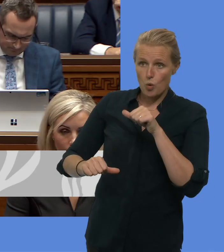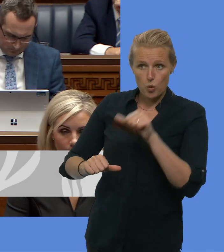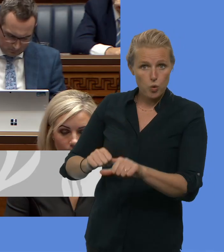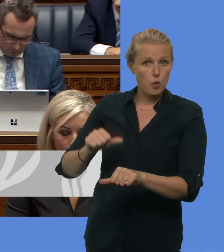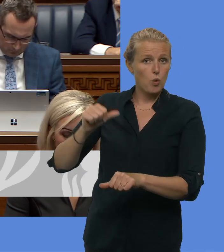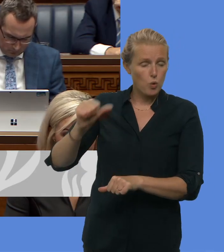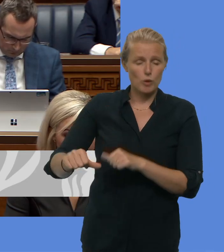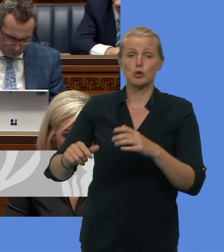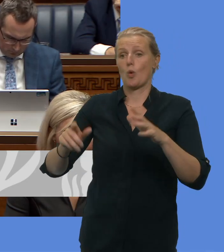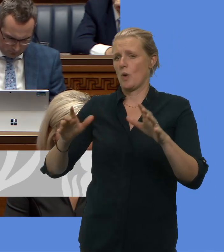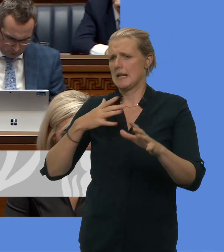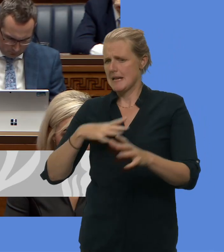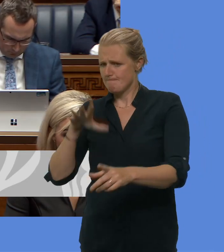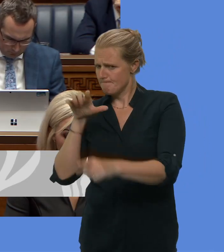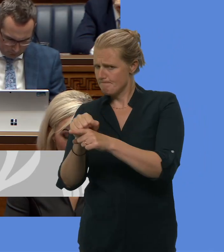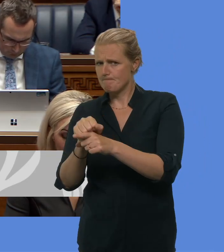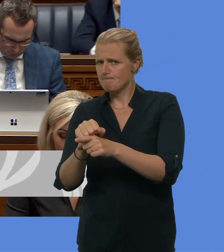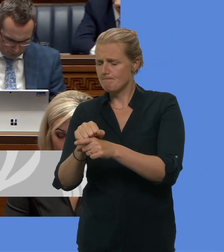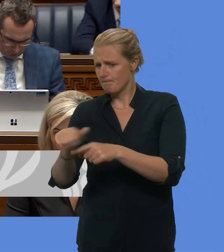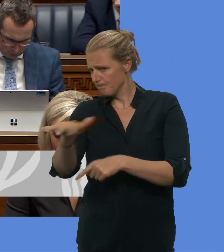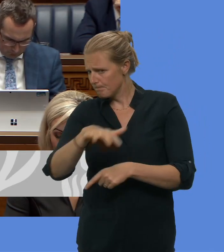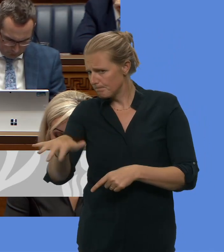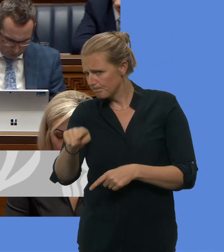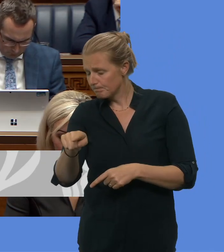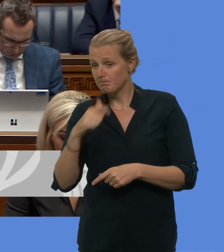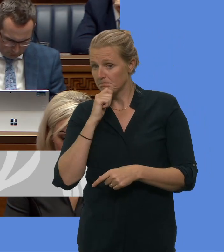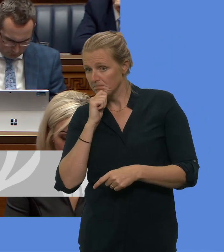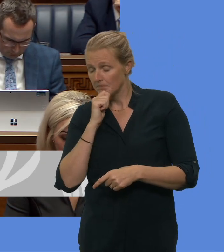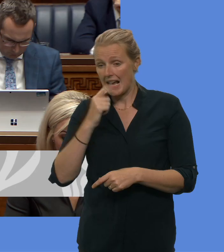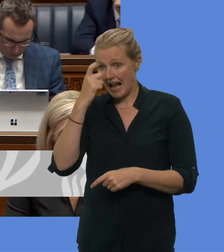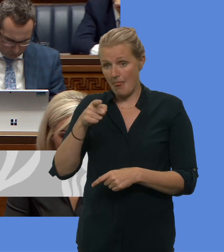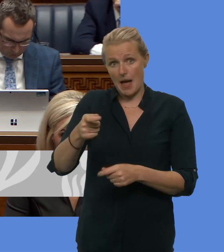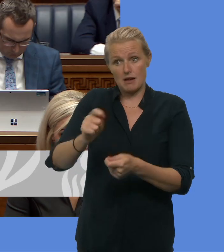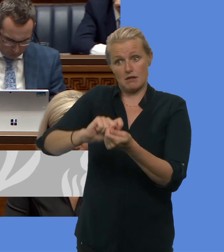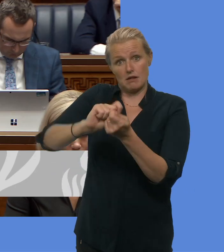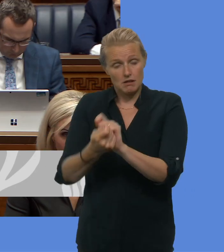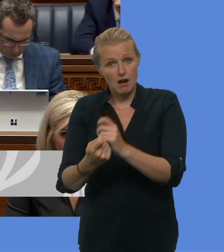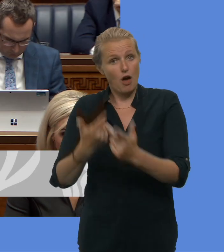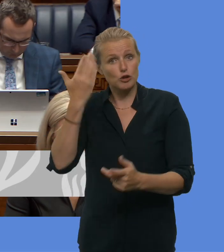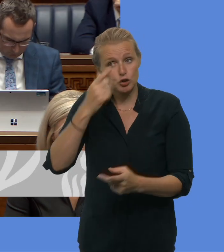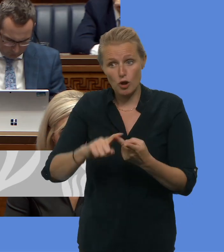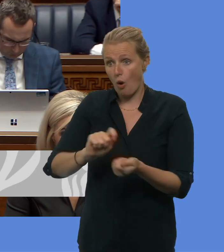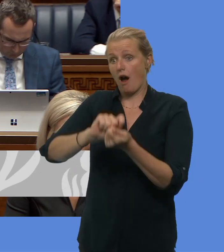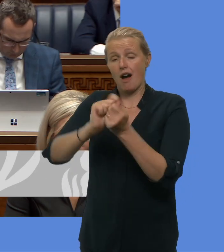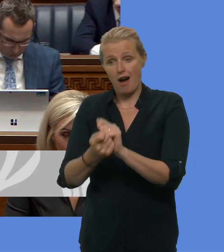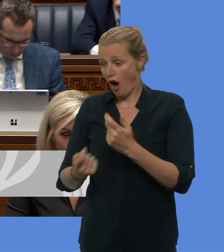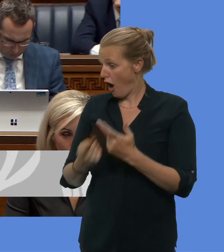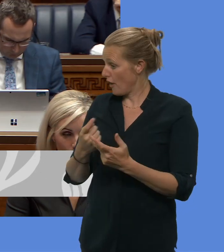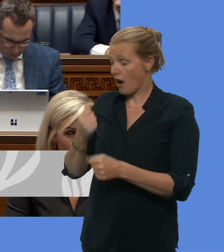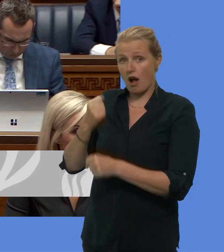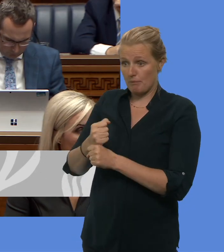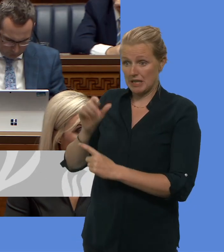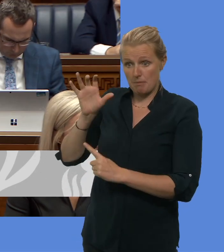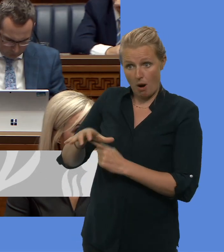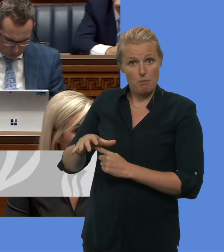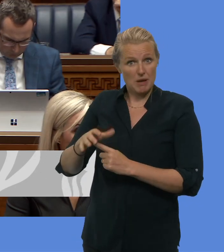for identifying either an educational purpose or another public sector purpose does need to be improved. And following that,